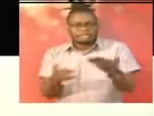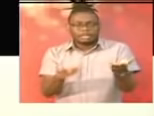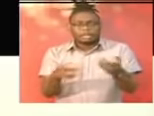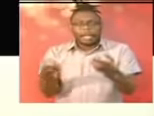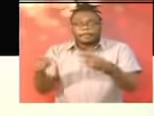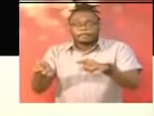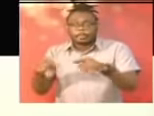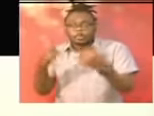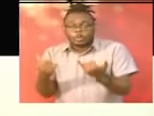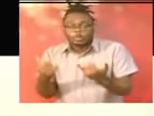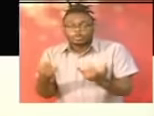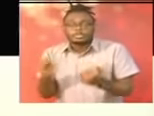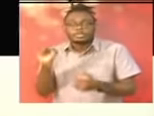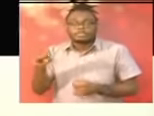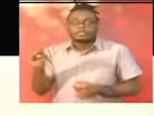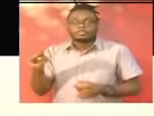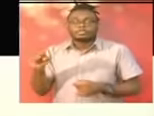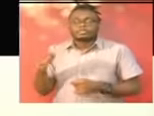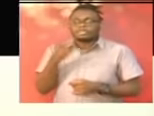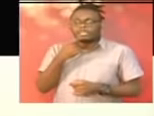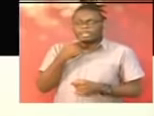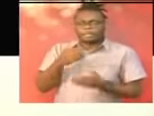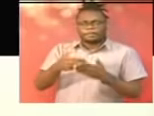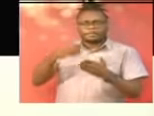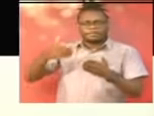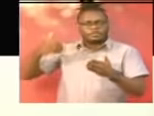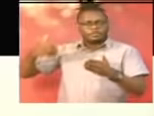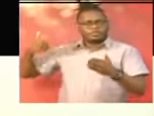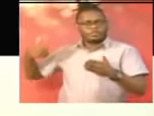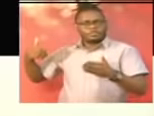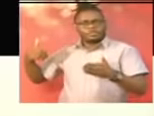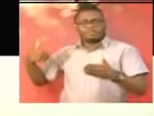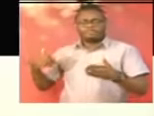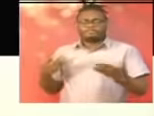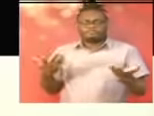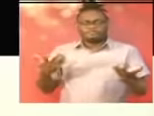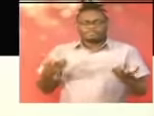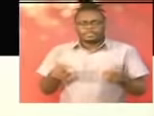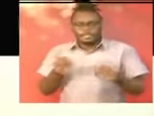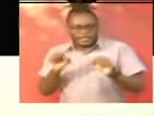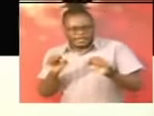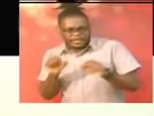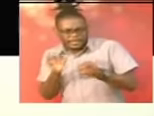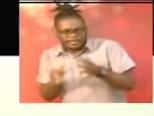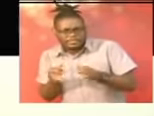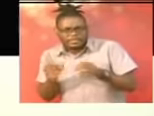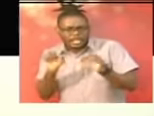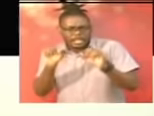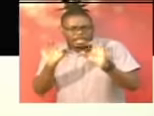of the increased number of cases. Can we therefore expect to see a decrease in deaths in the near future? Thank you.